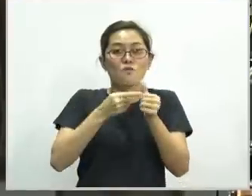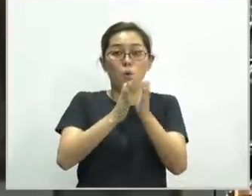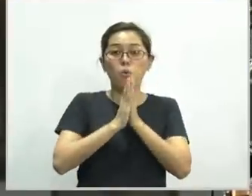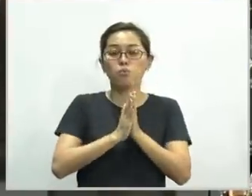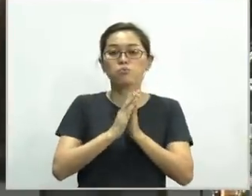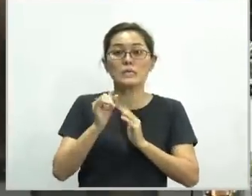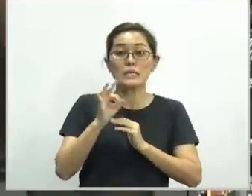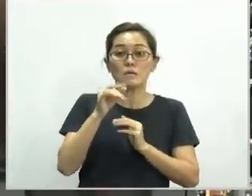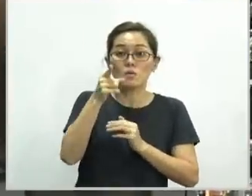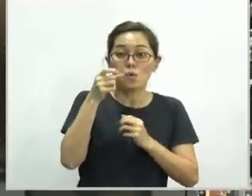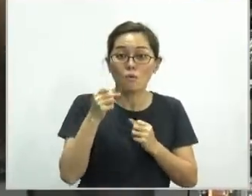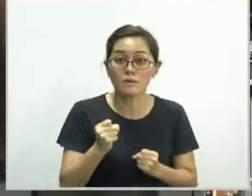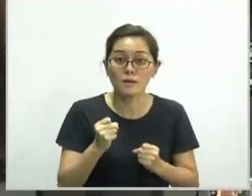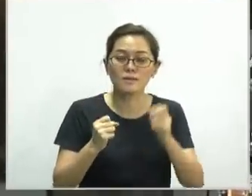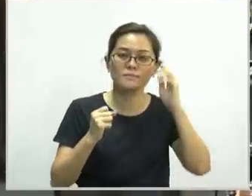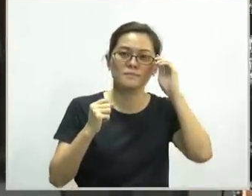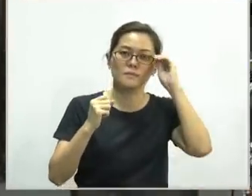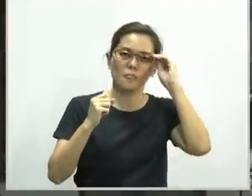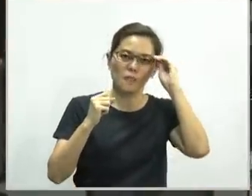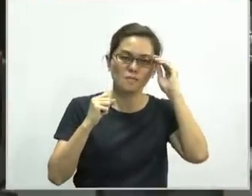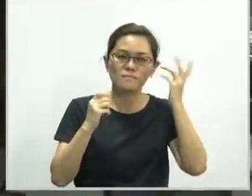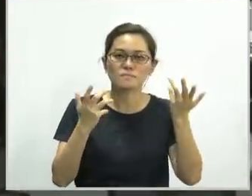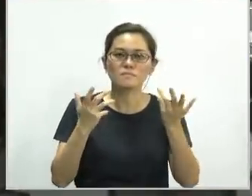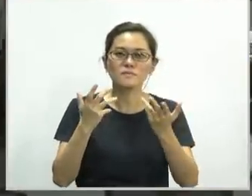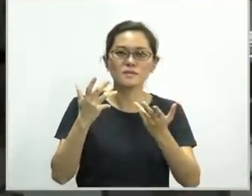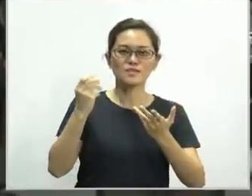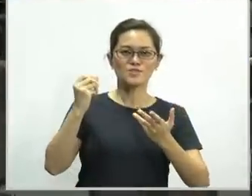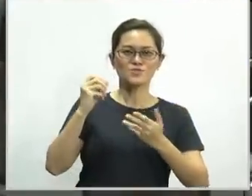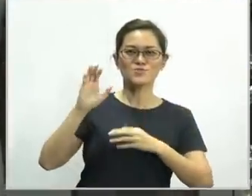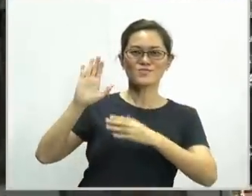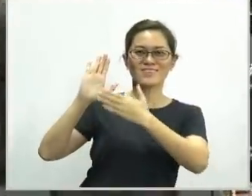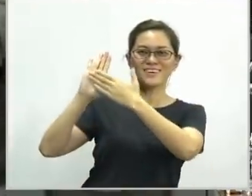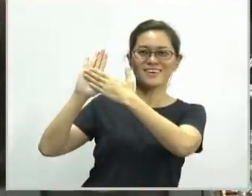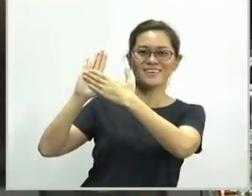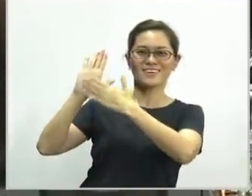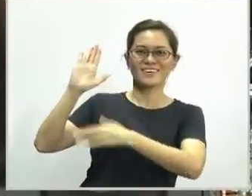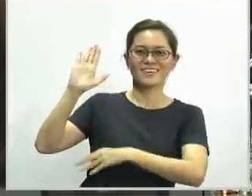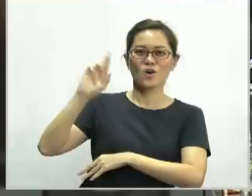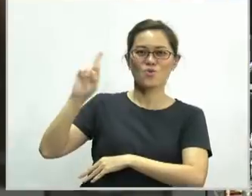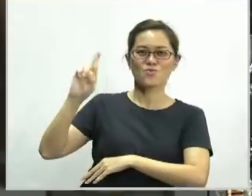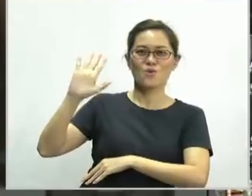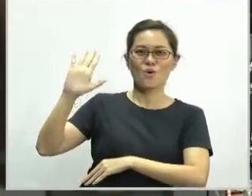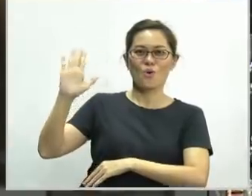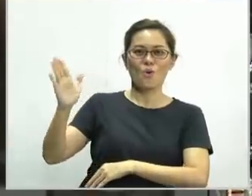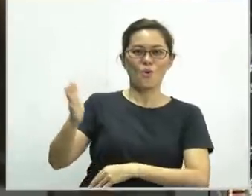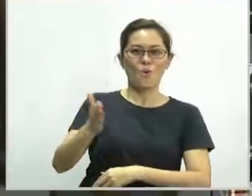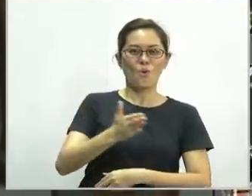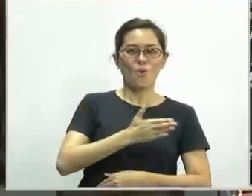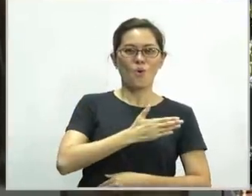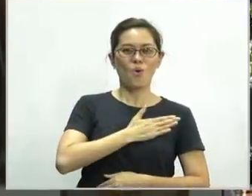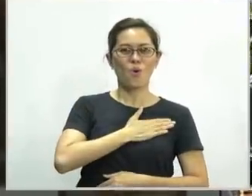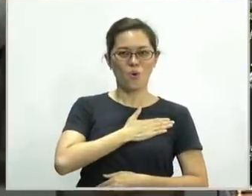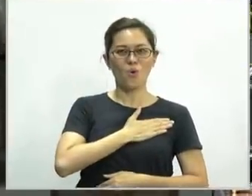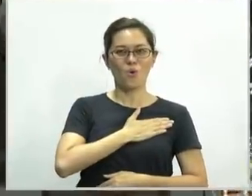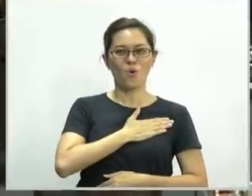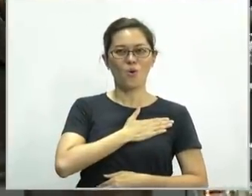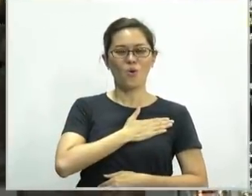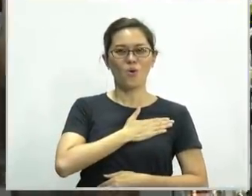you can, if you don't mind, would you take your right hand and place it at your heart? Would you do that,